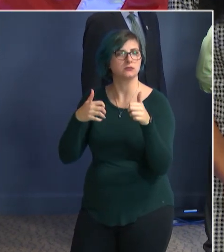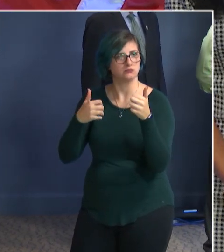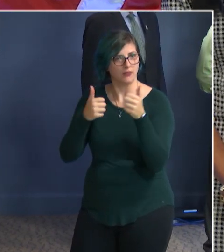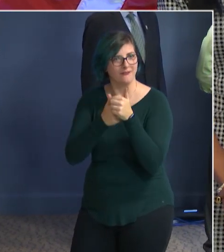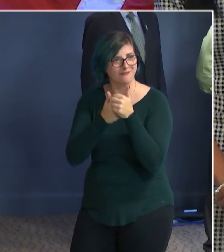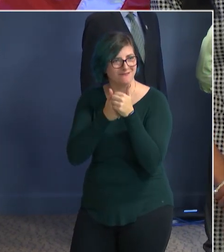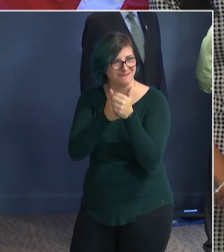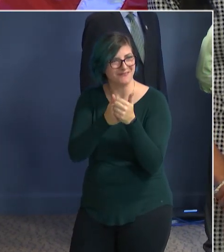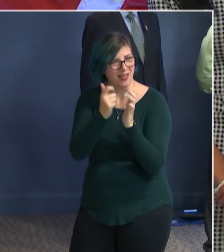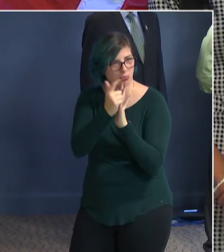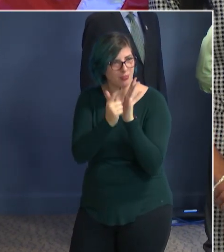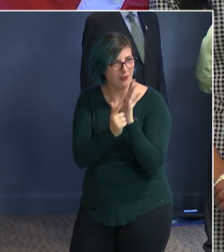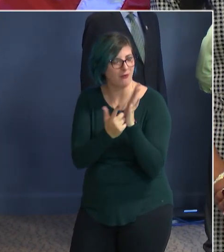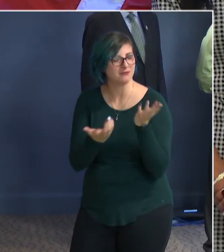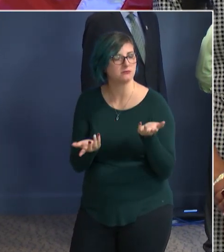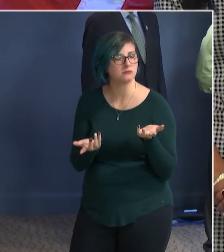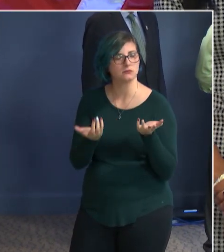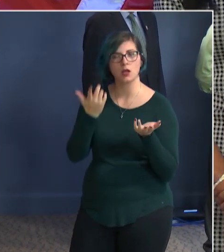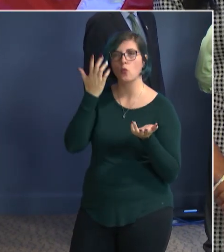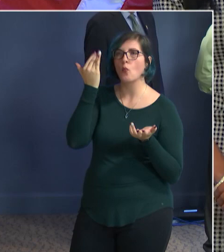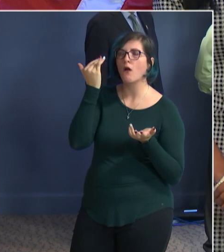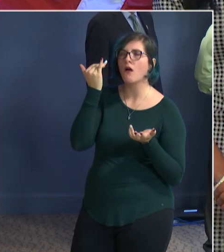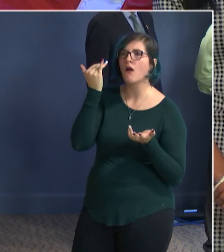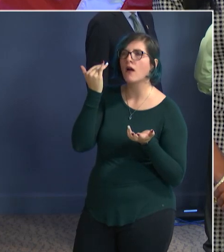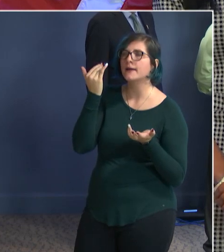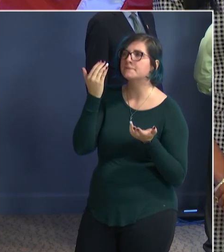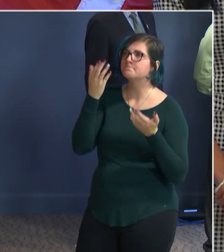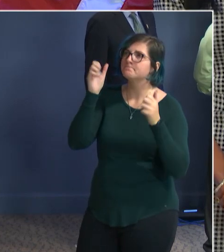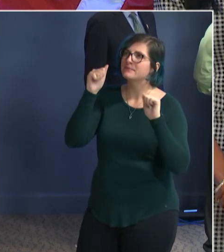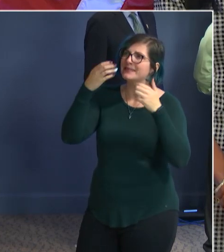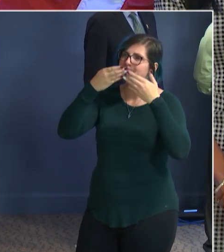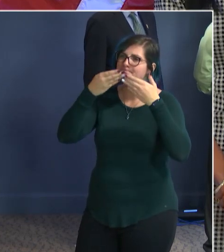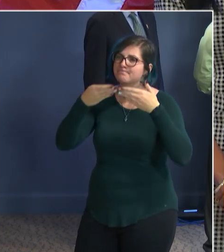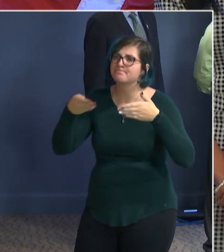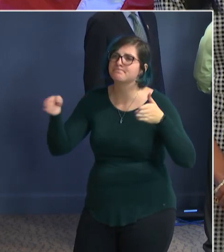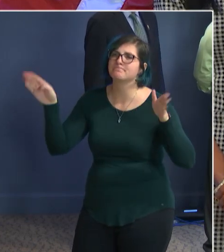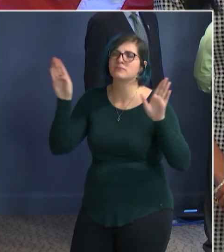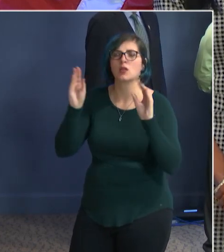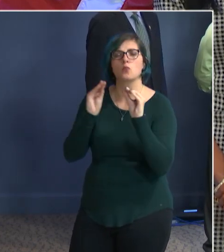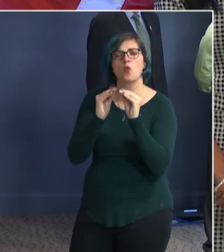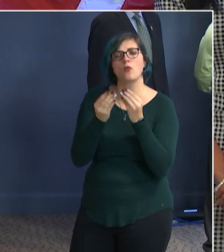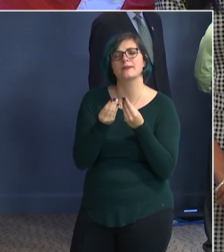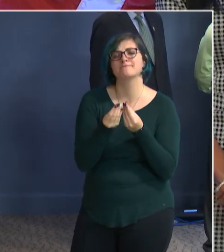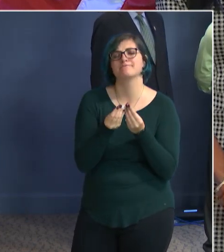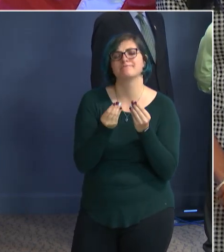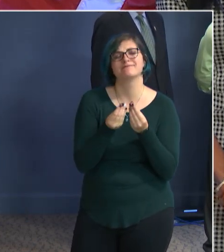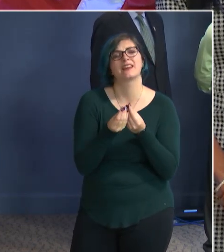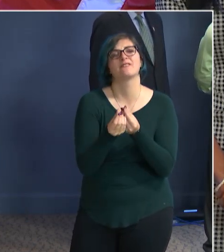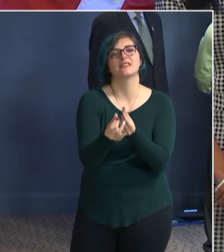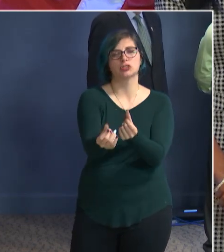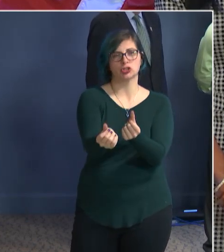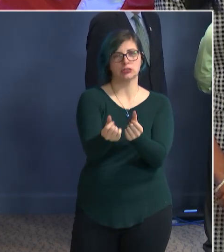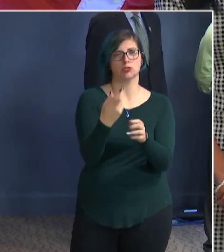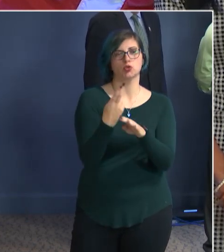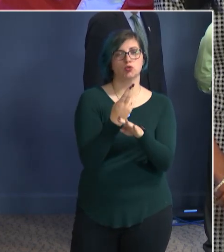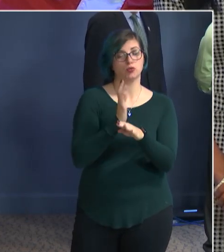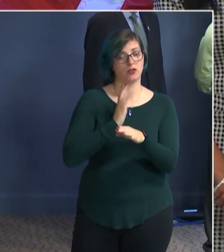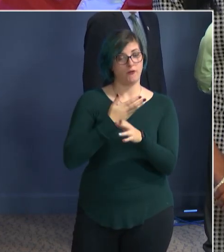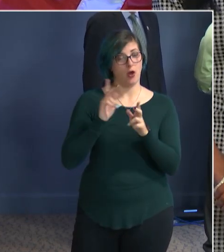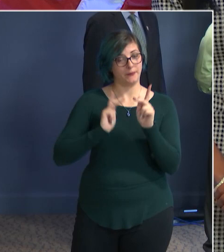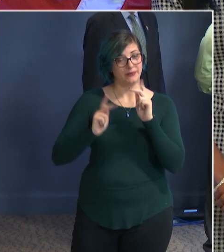it allows us to have a broader and better and more efficient use of our people